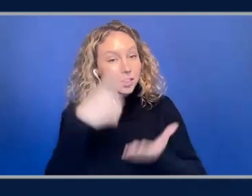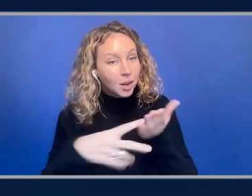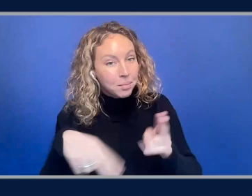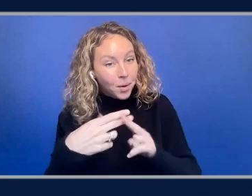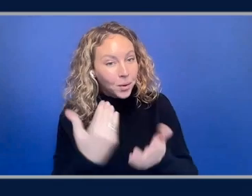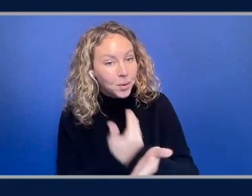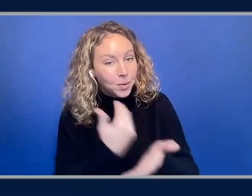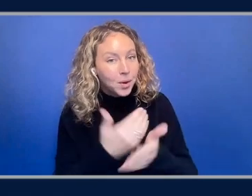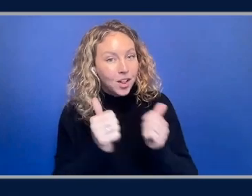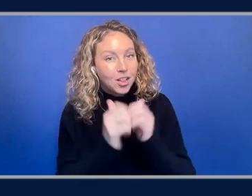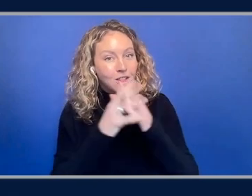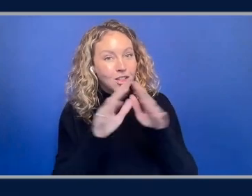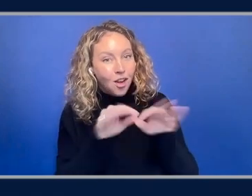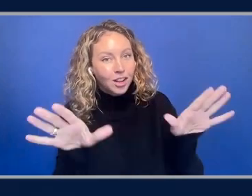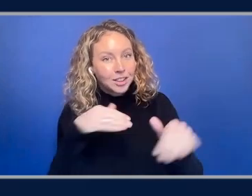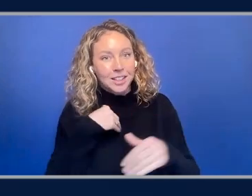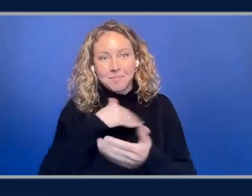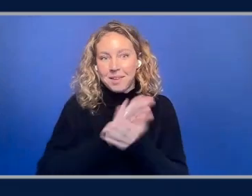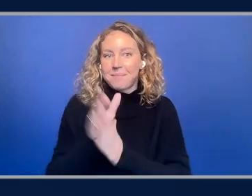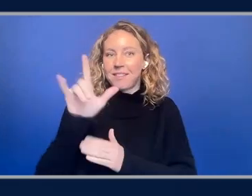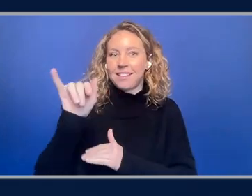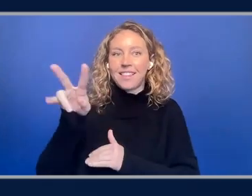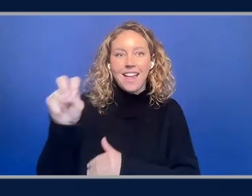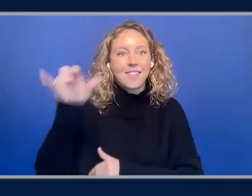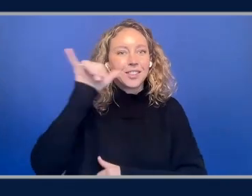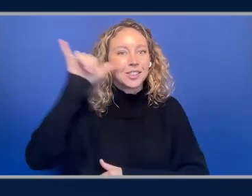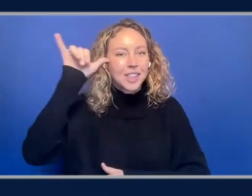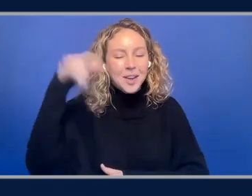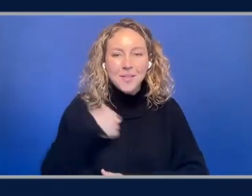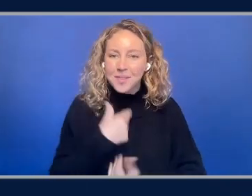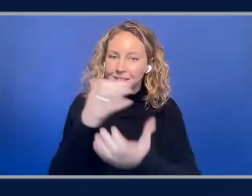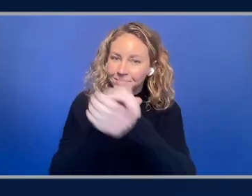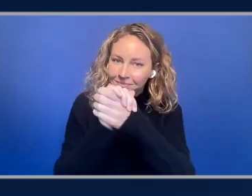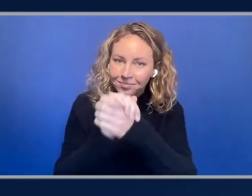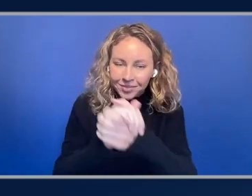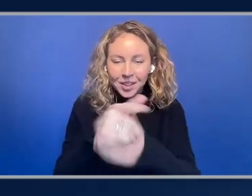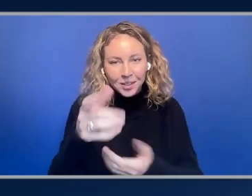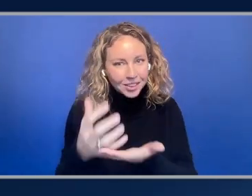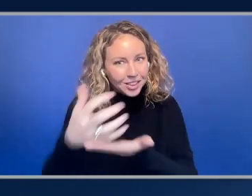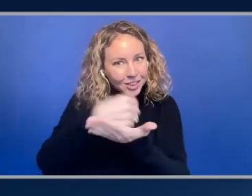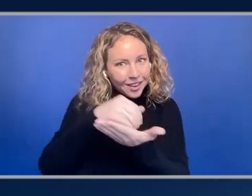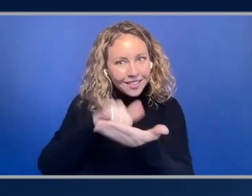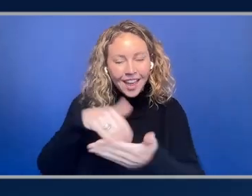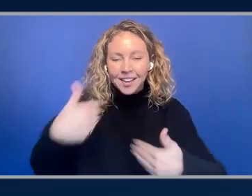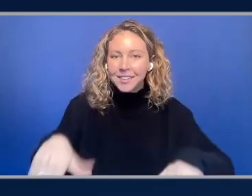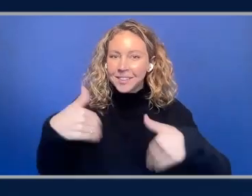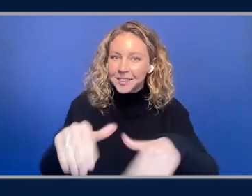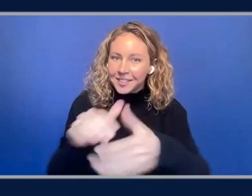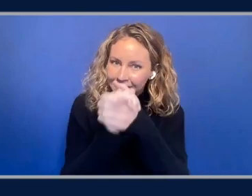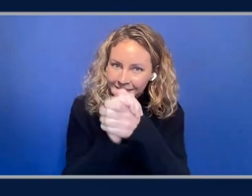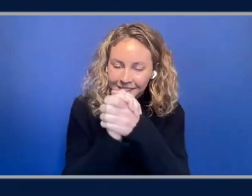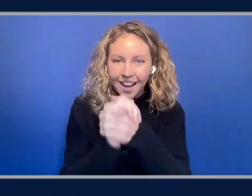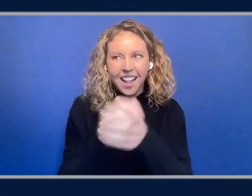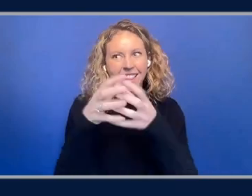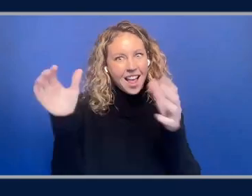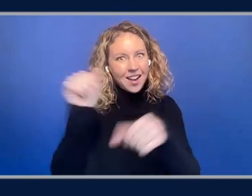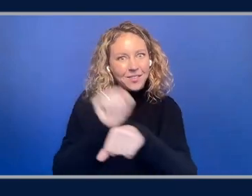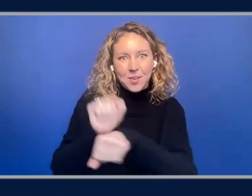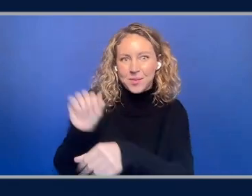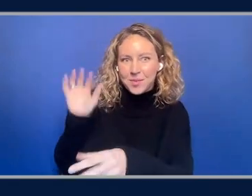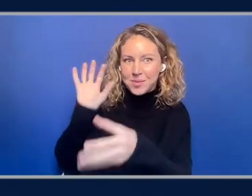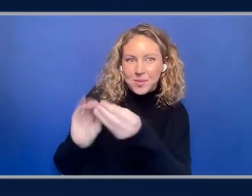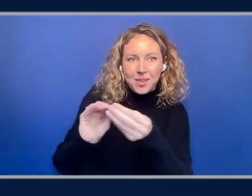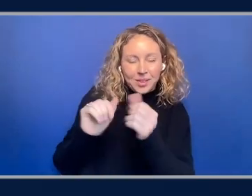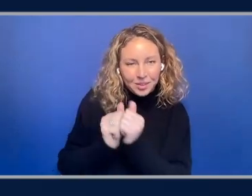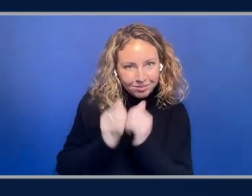live yesterday. So we're telling everybody congrats because you deserve it. Thank you, it takes thank a you. lot to bring this into fruition, I'm sure. Yes. A lot of